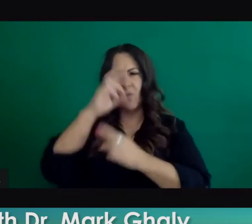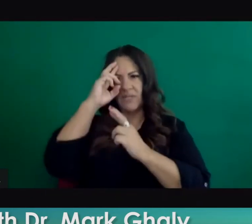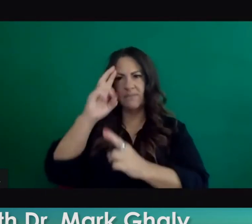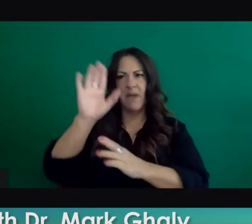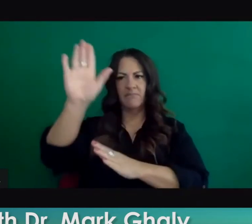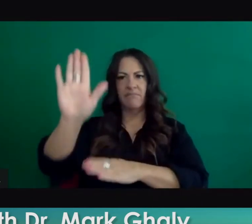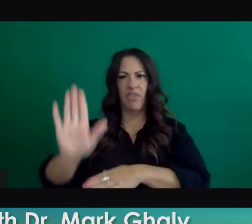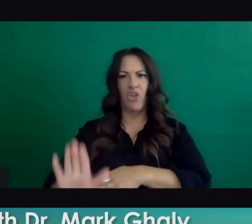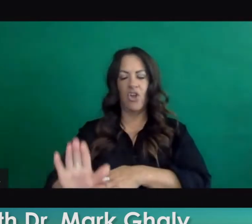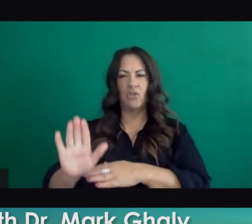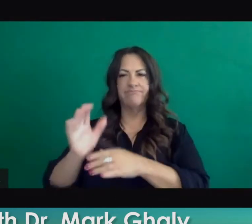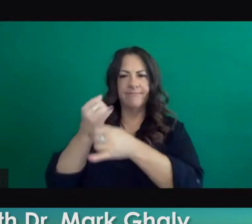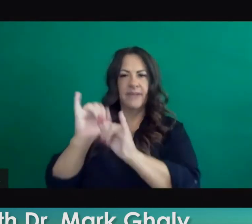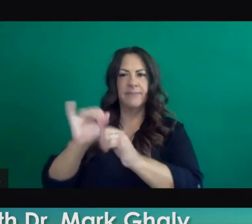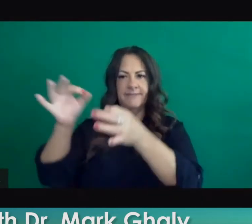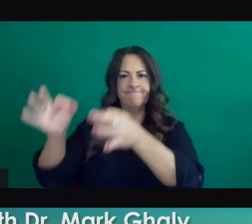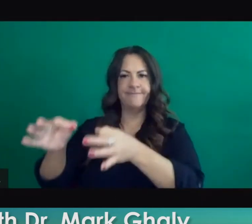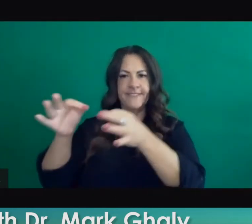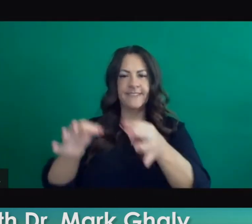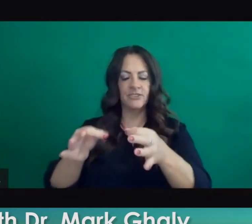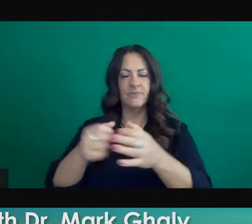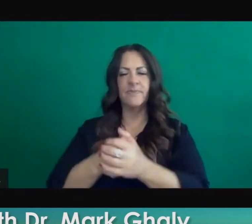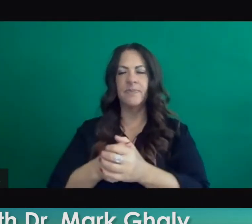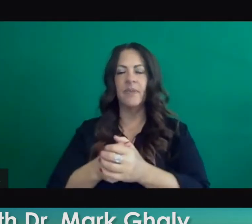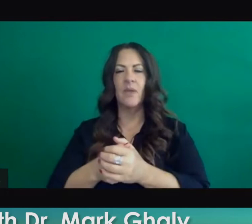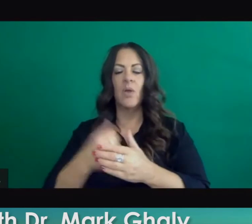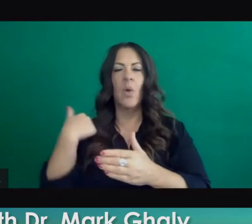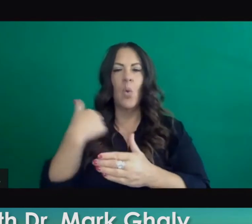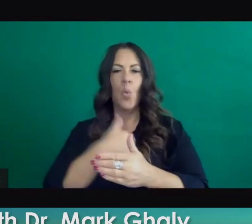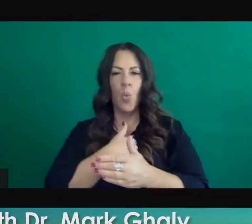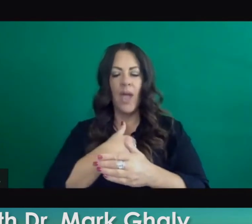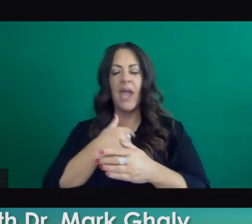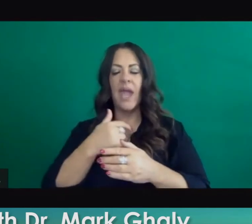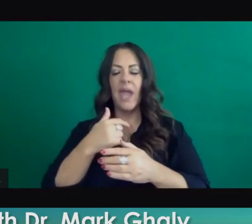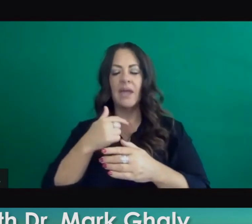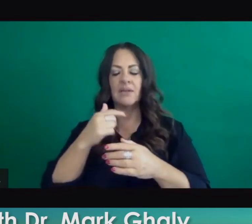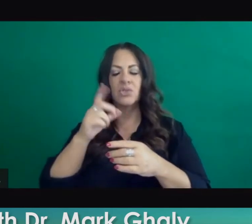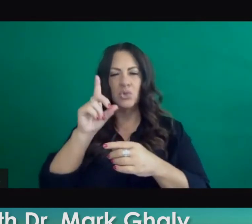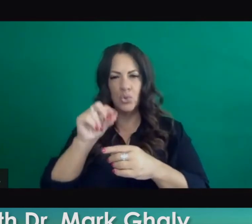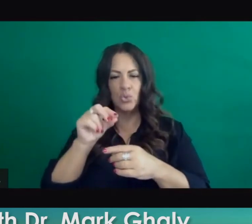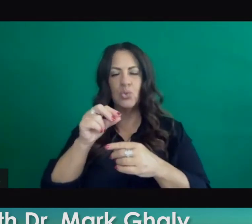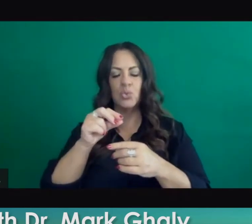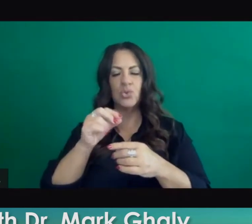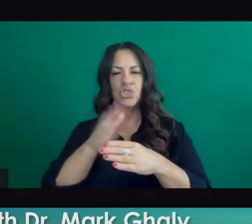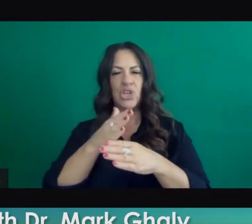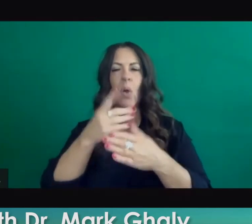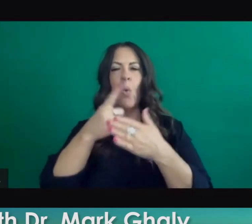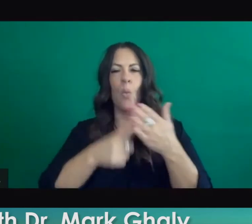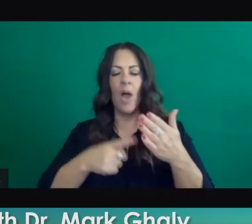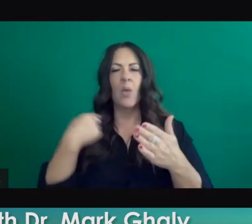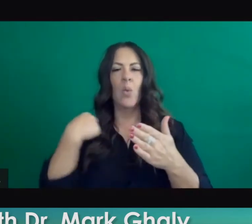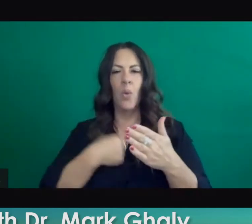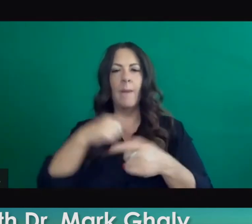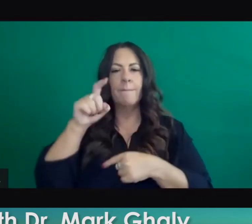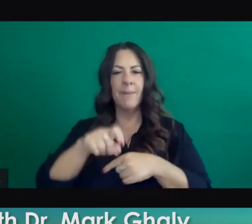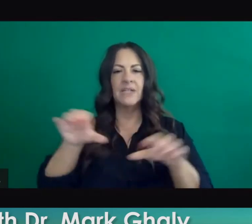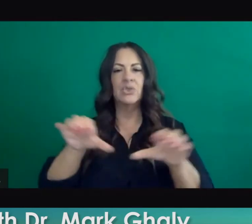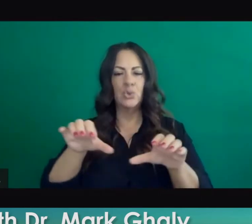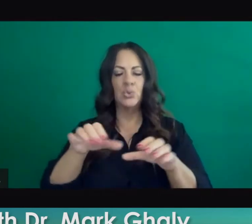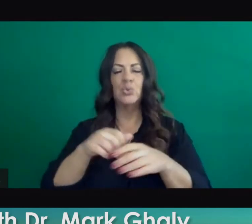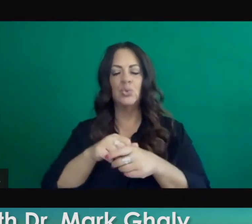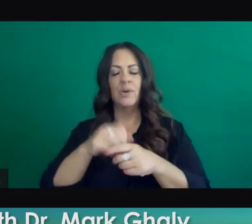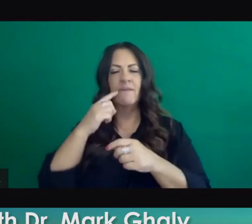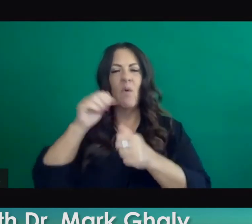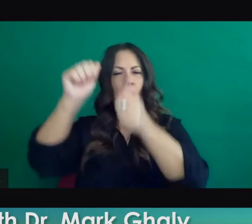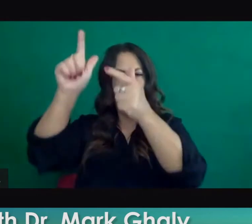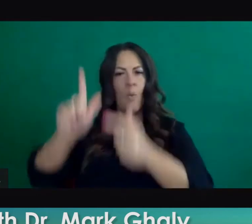county independence, but we work to share best practices across counties. And I don't want to get into specifics about Orange and LA and other